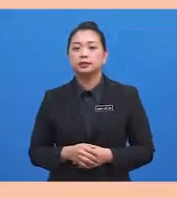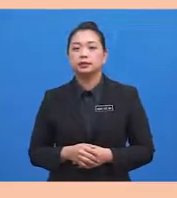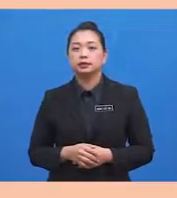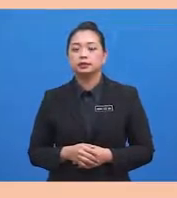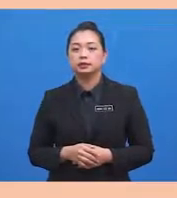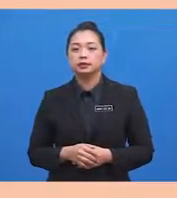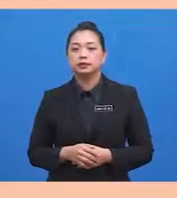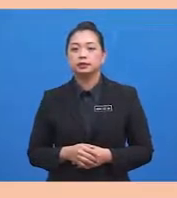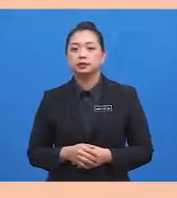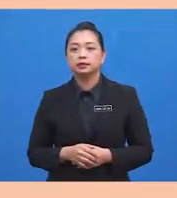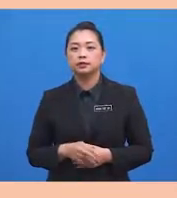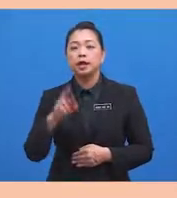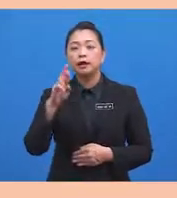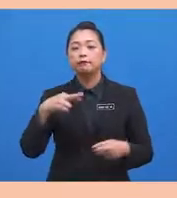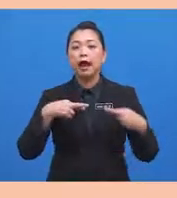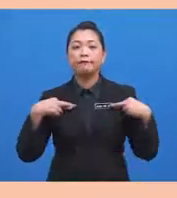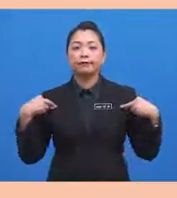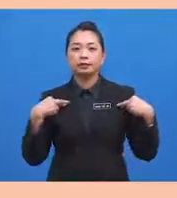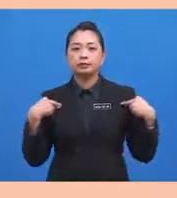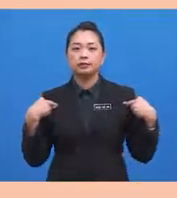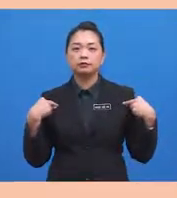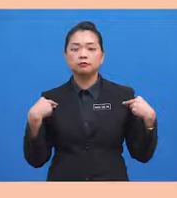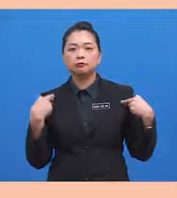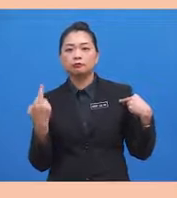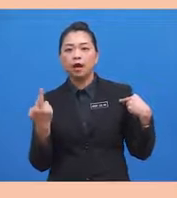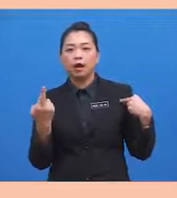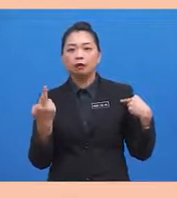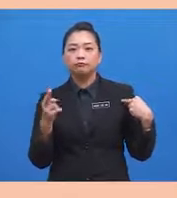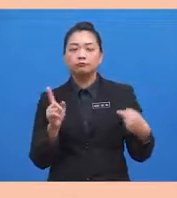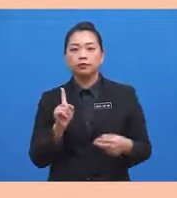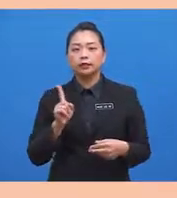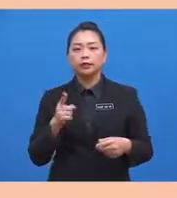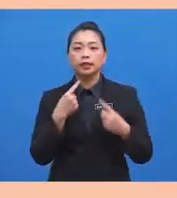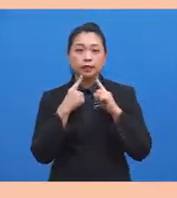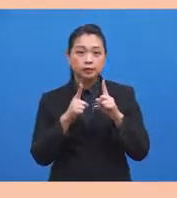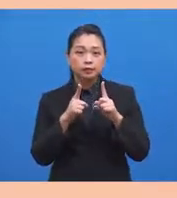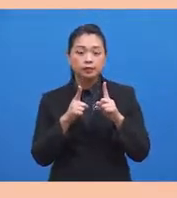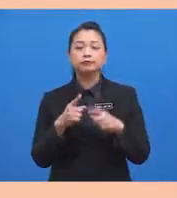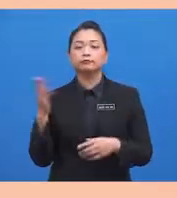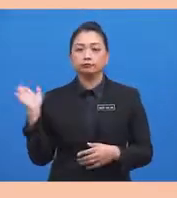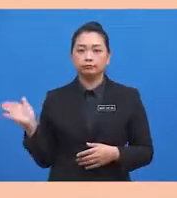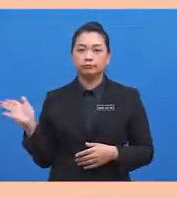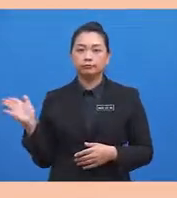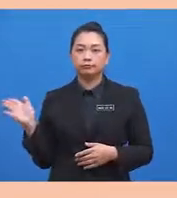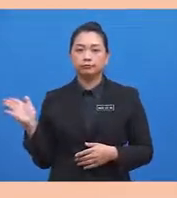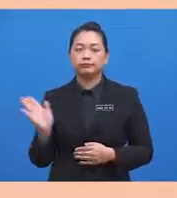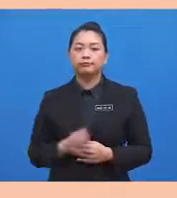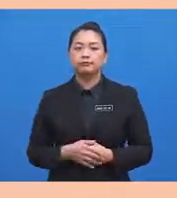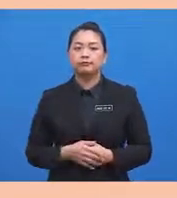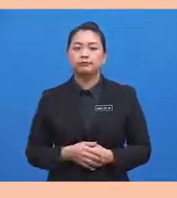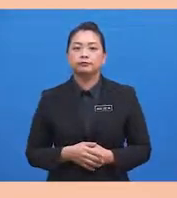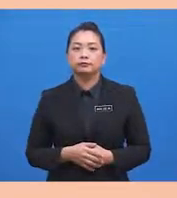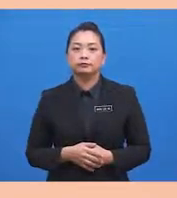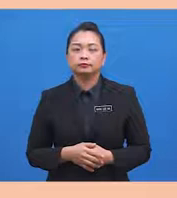select is rivals. Pause is the answer. Rivals, pause. Remember